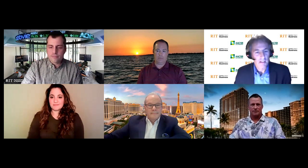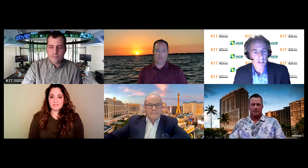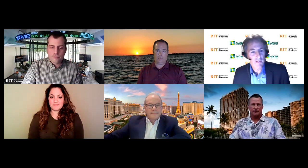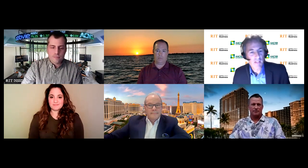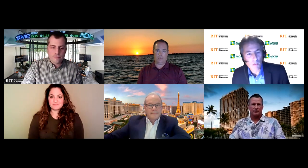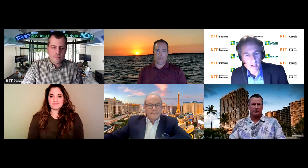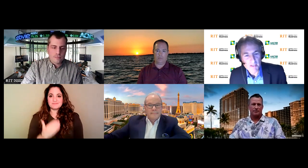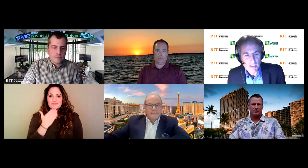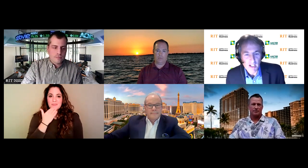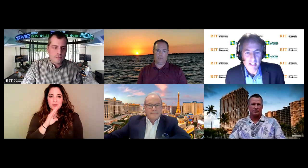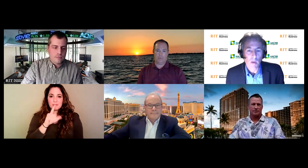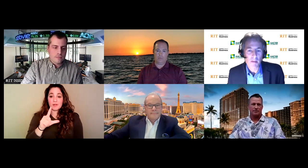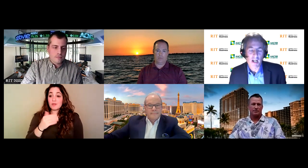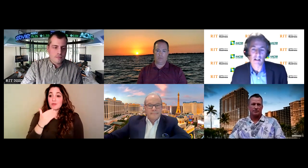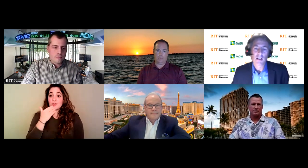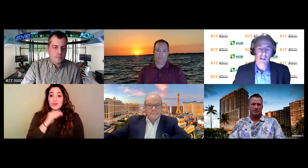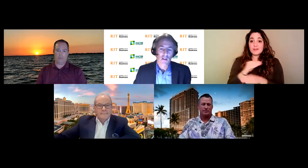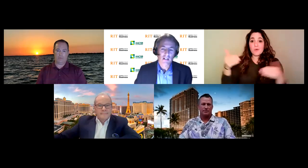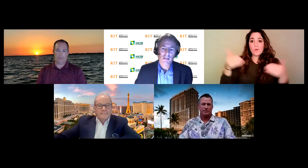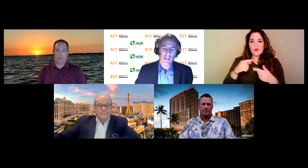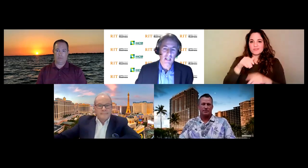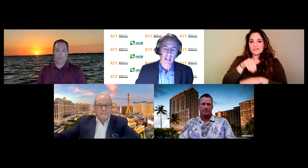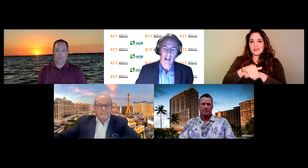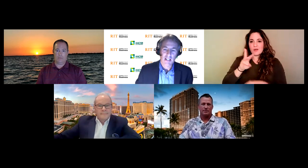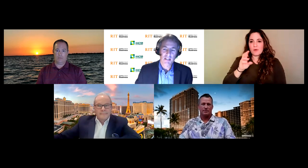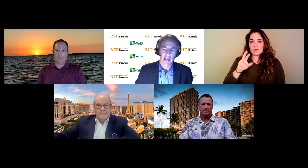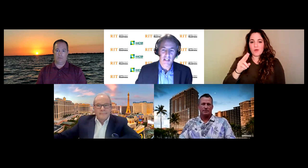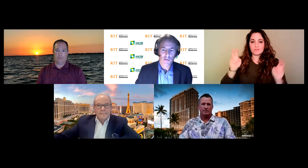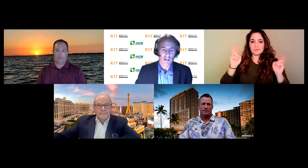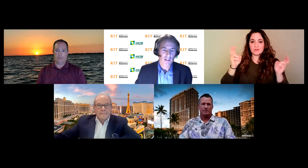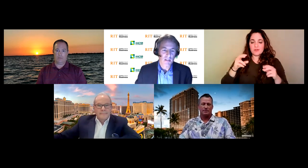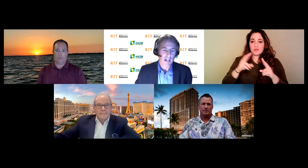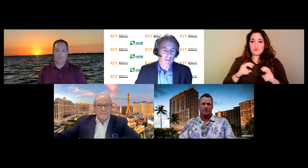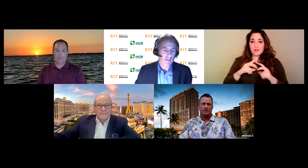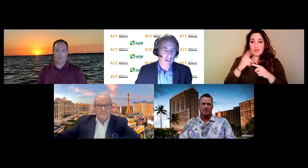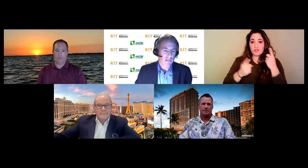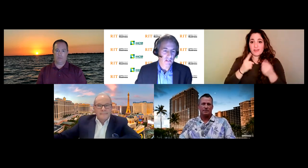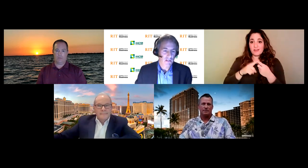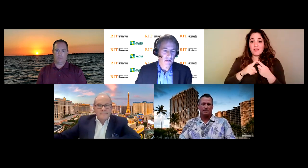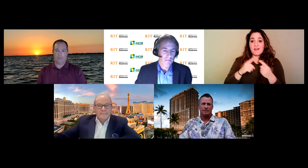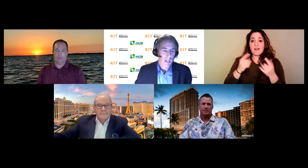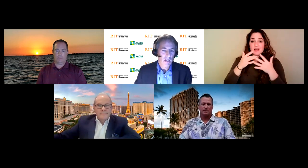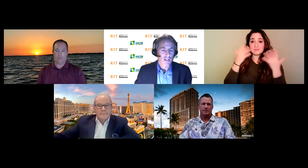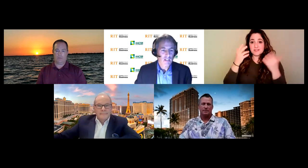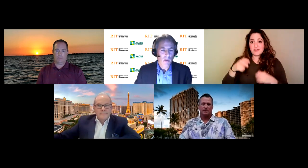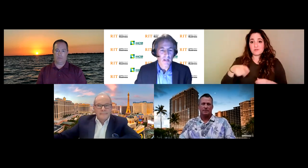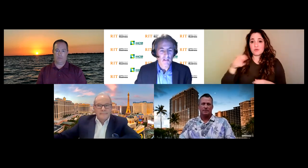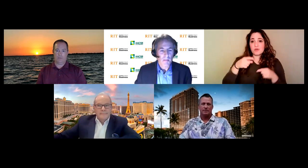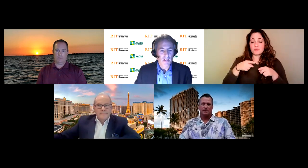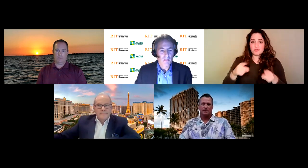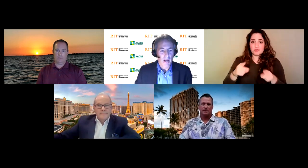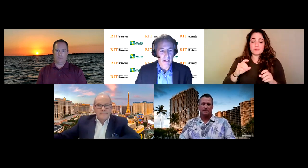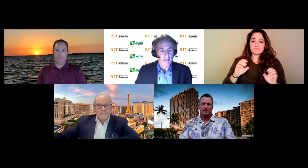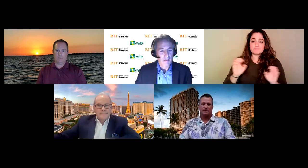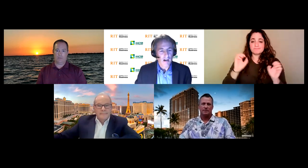Bill. Good evening and welcome to tonight's webinar, Critical Thinking, Hospitality and Tourism in Times of Crisis. Tonight's webinar